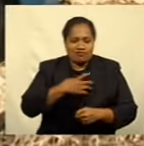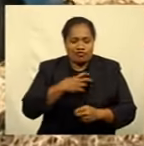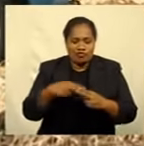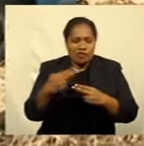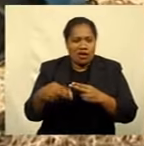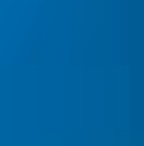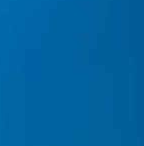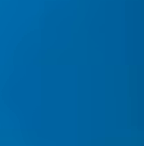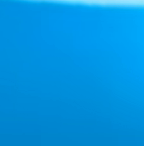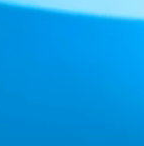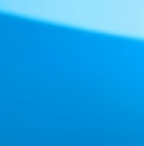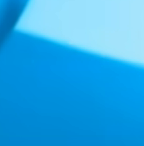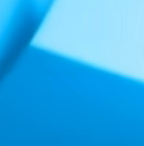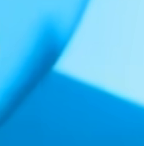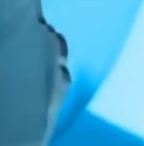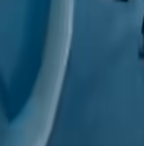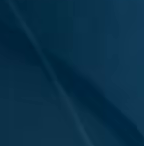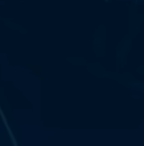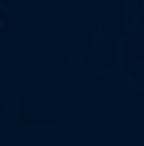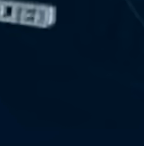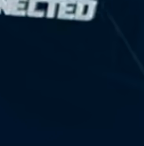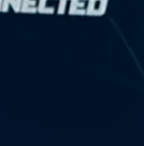FBC News.